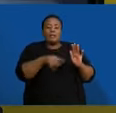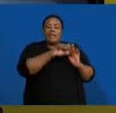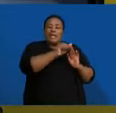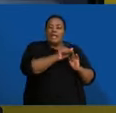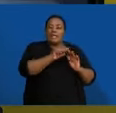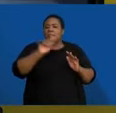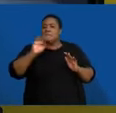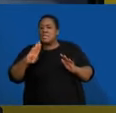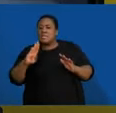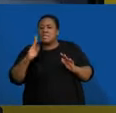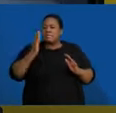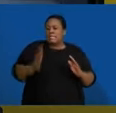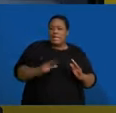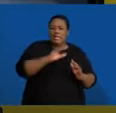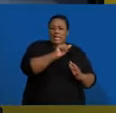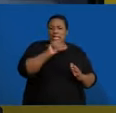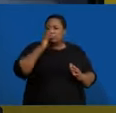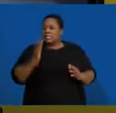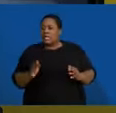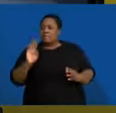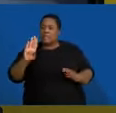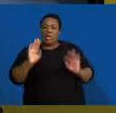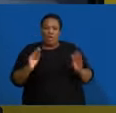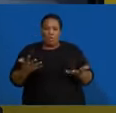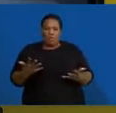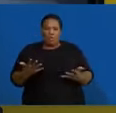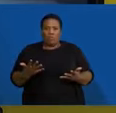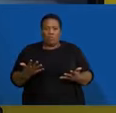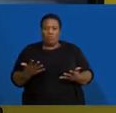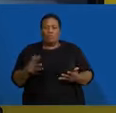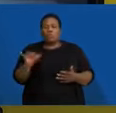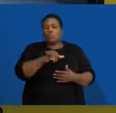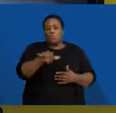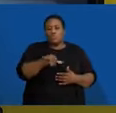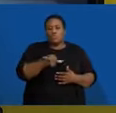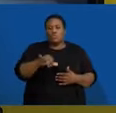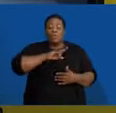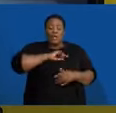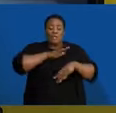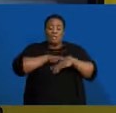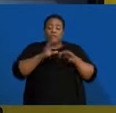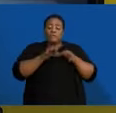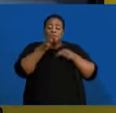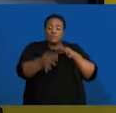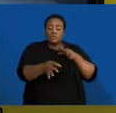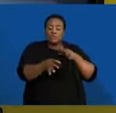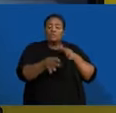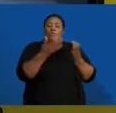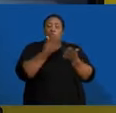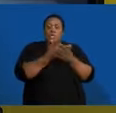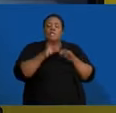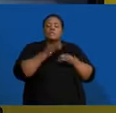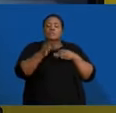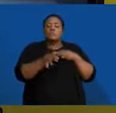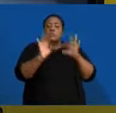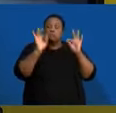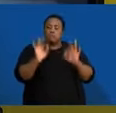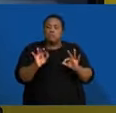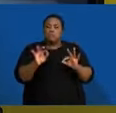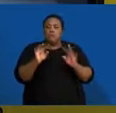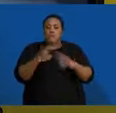A is and what the side B is, in order for you, when you're substituting, you can then substitute the correct values,